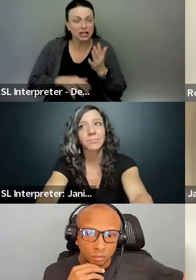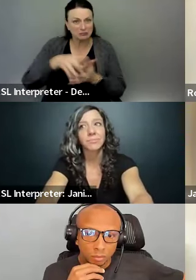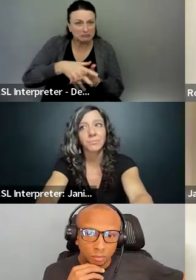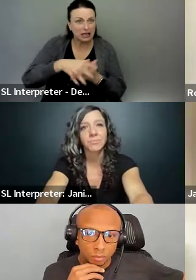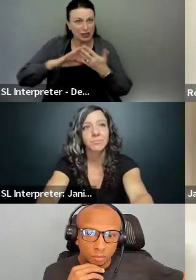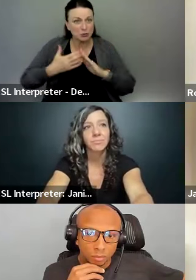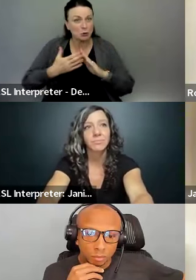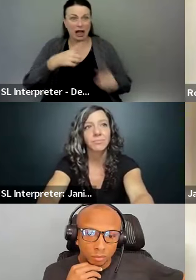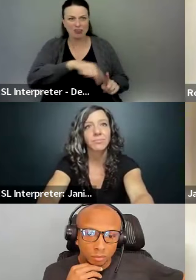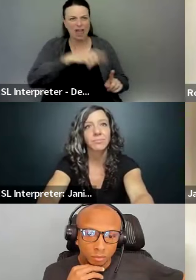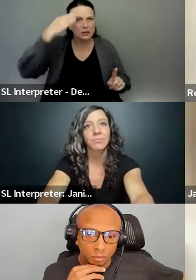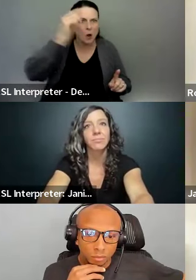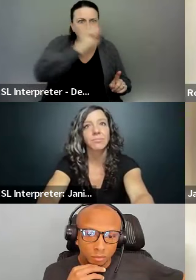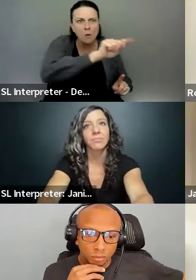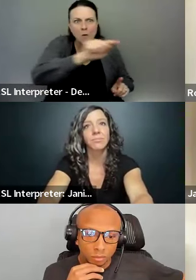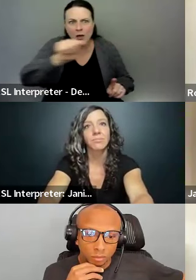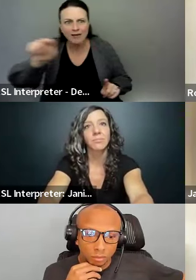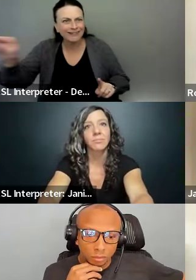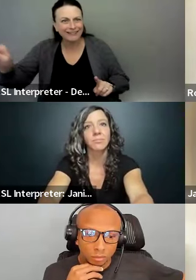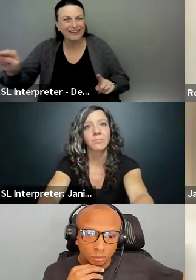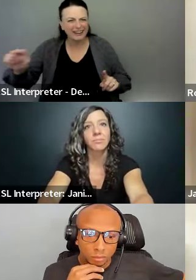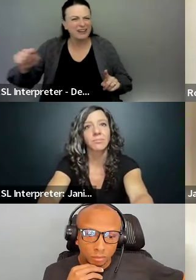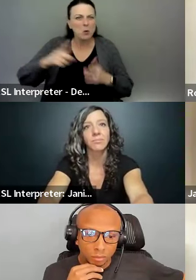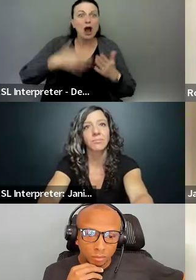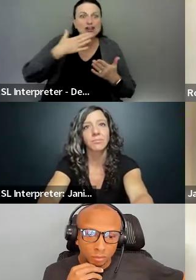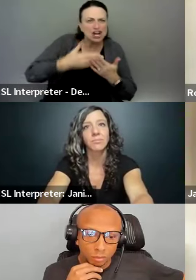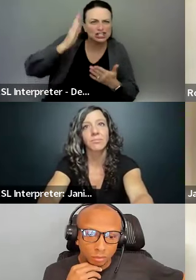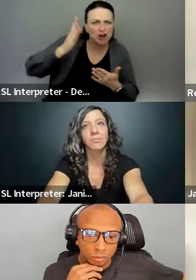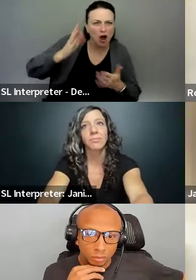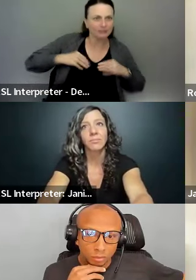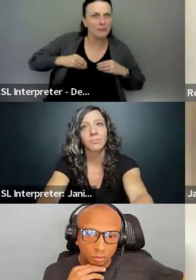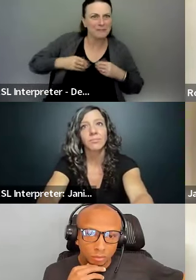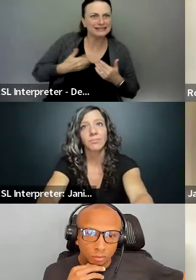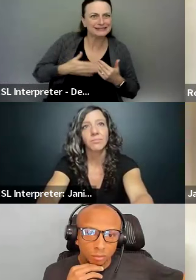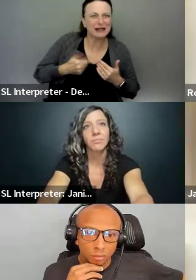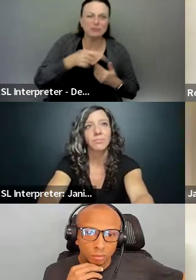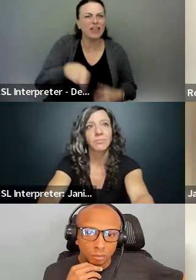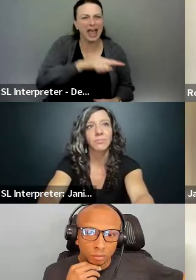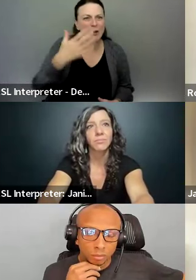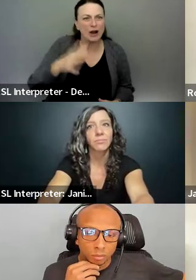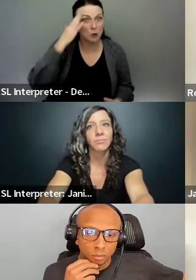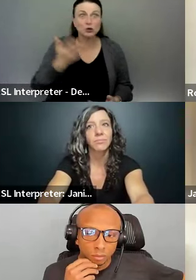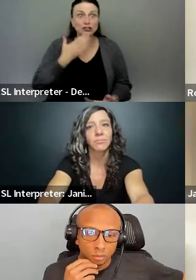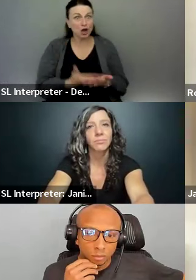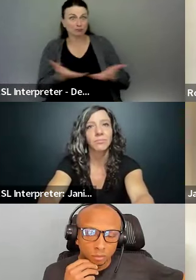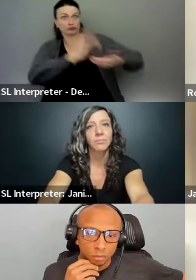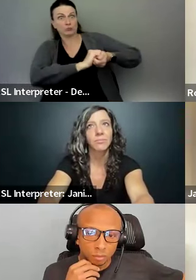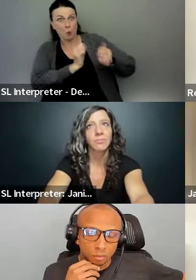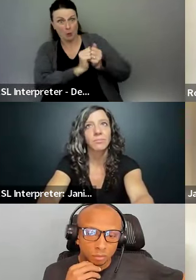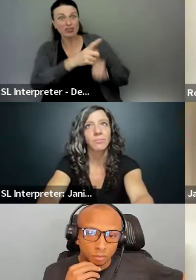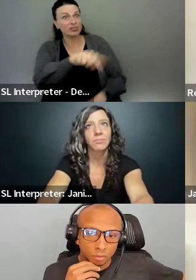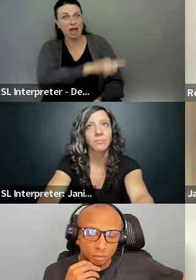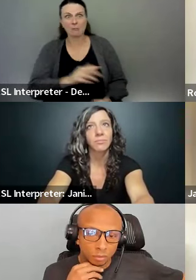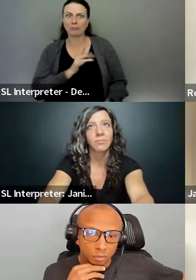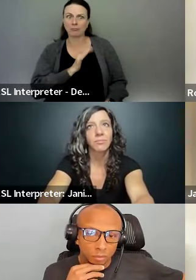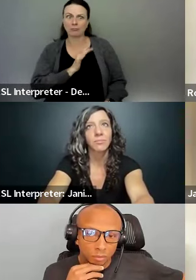and they know kind of what good talks are and so on. But yeah, so most